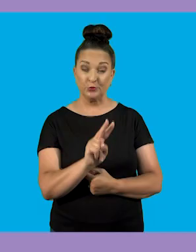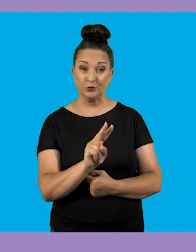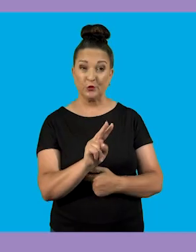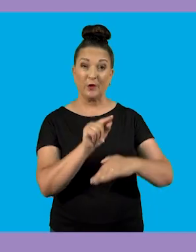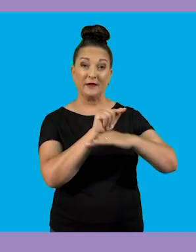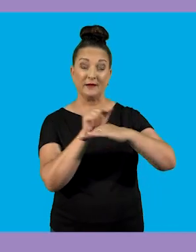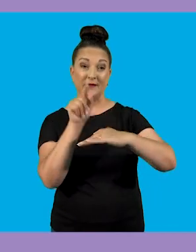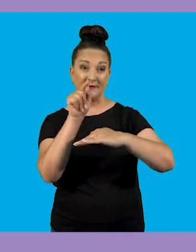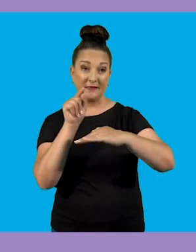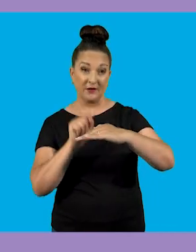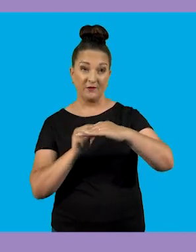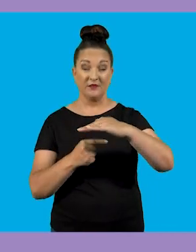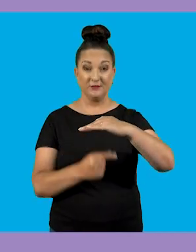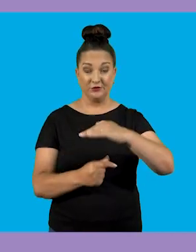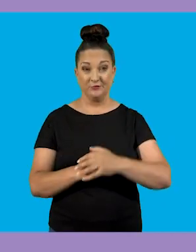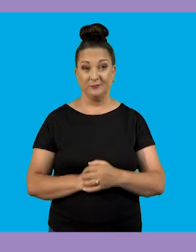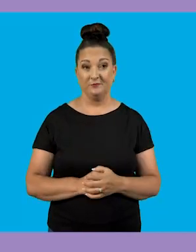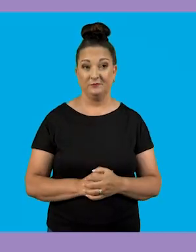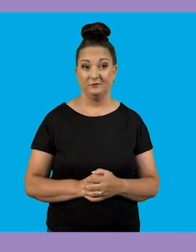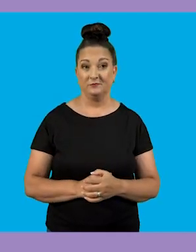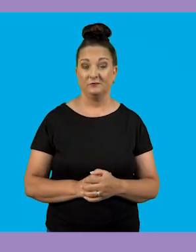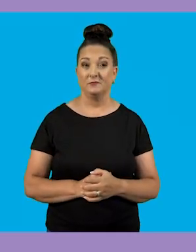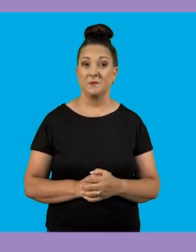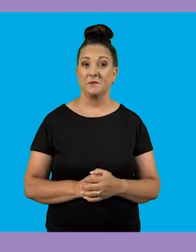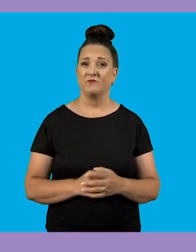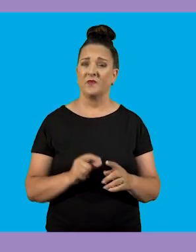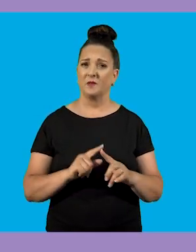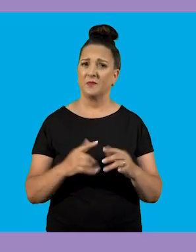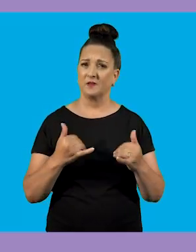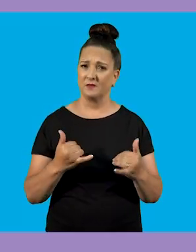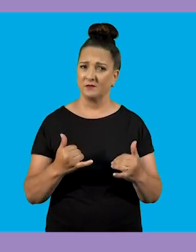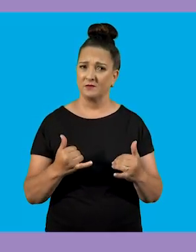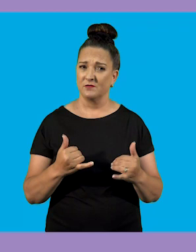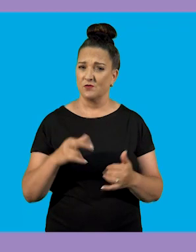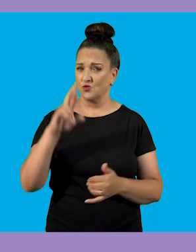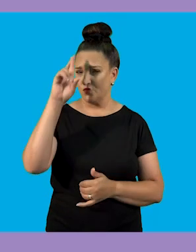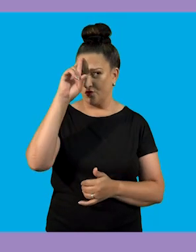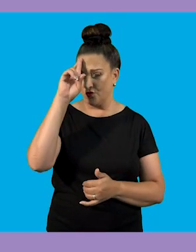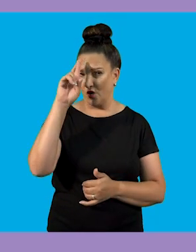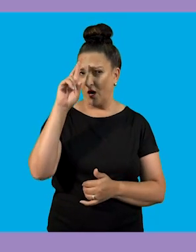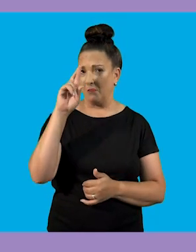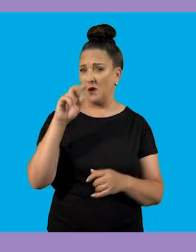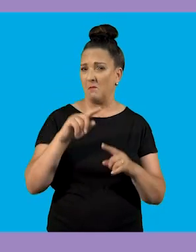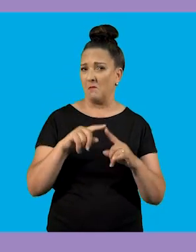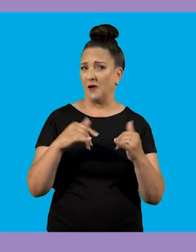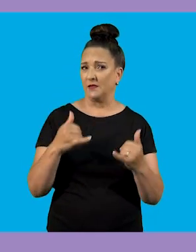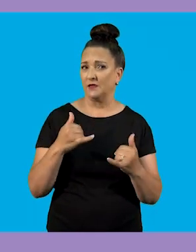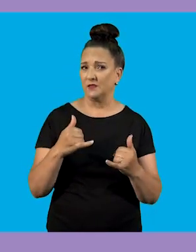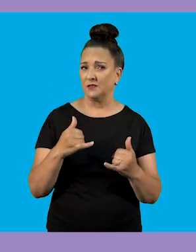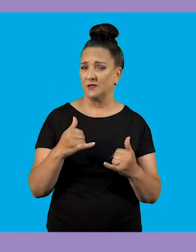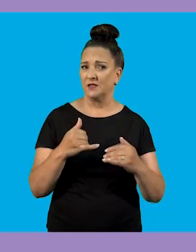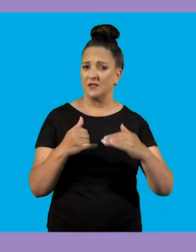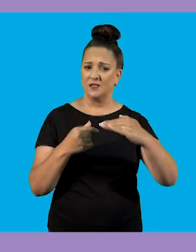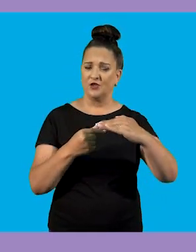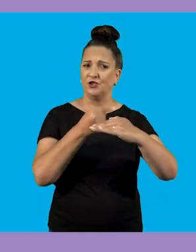and this is all divided by g. Now if we want to actually continue with this, remember that denominator belongs